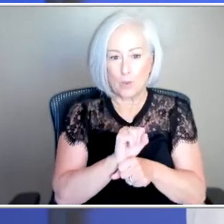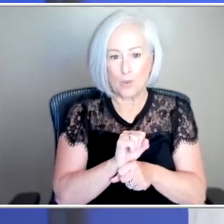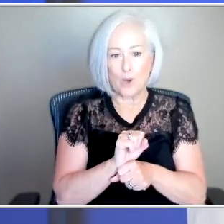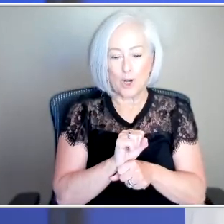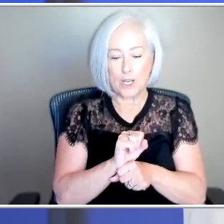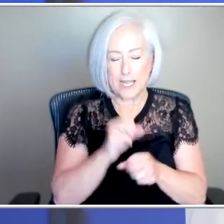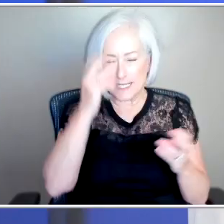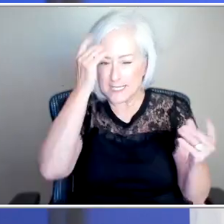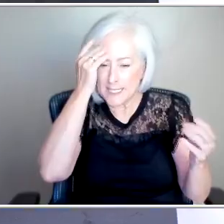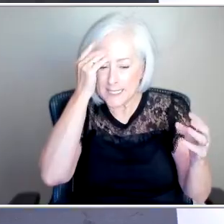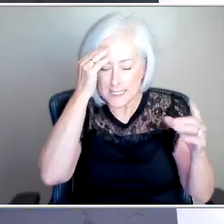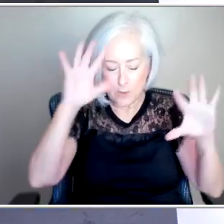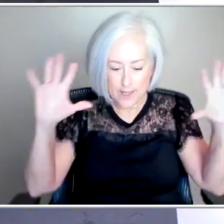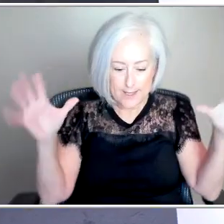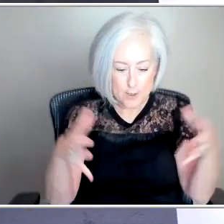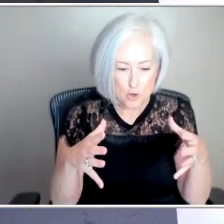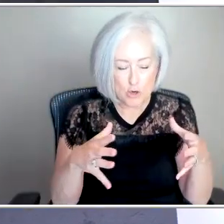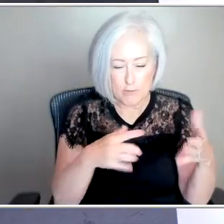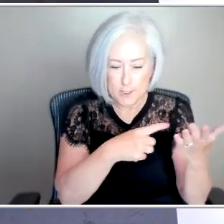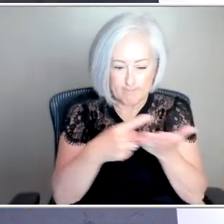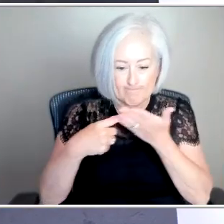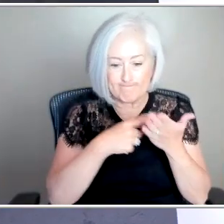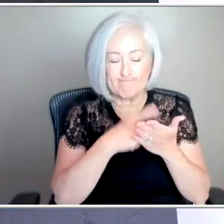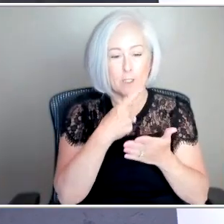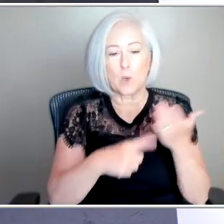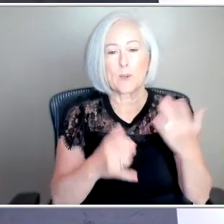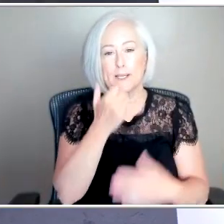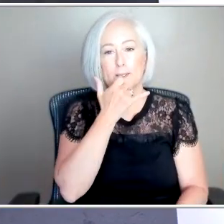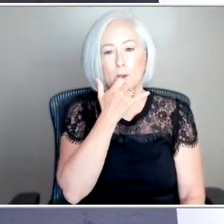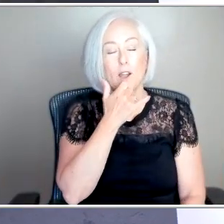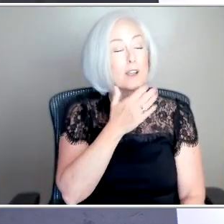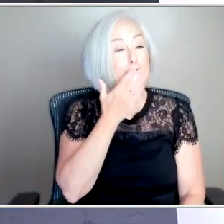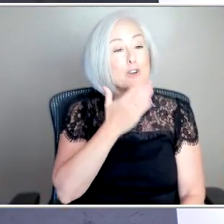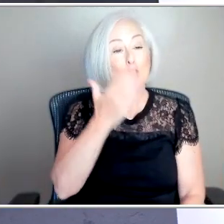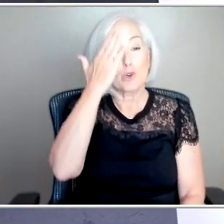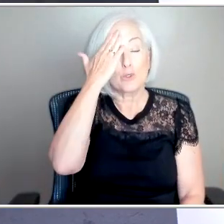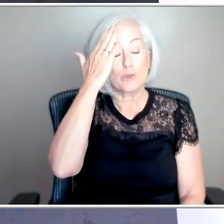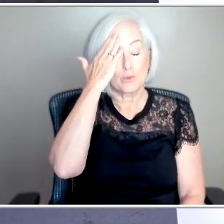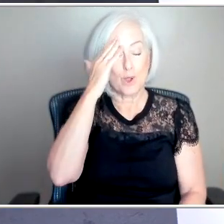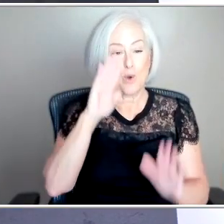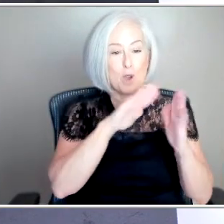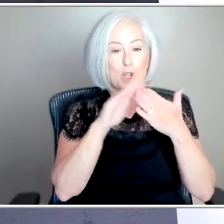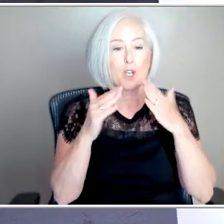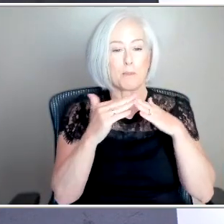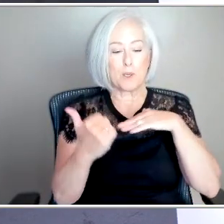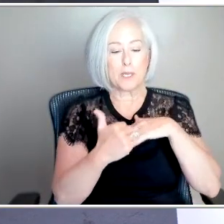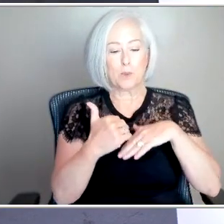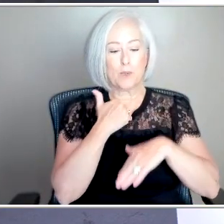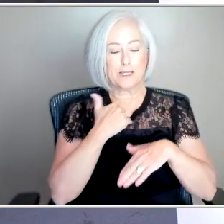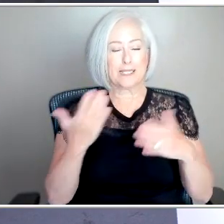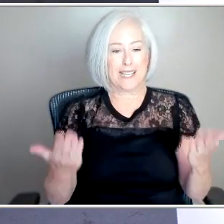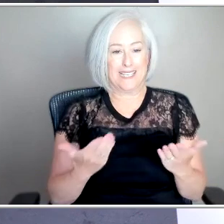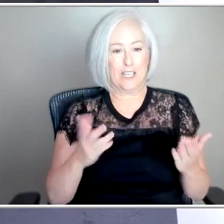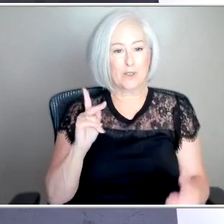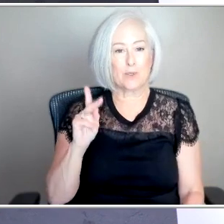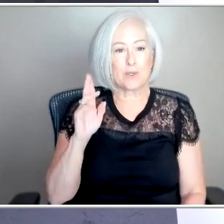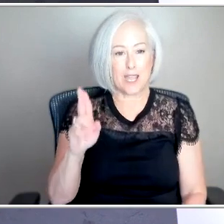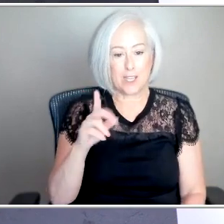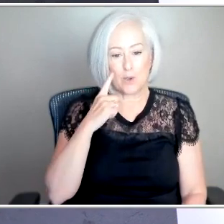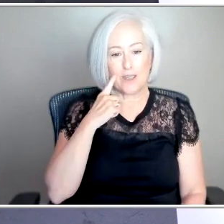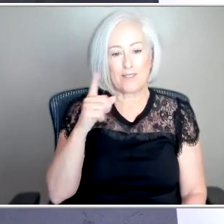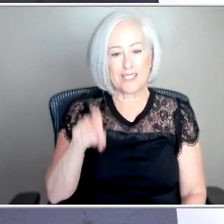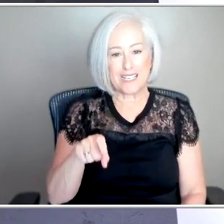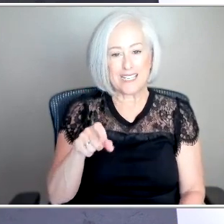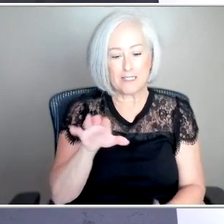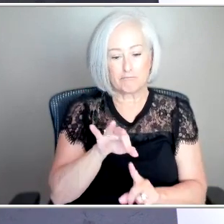like that. Yeah, it's good to know that out there in the community they know to send them here, a patient here, when they need that type of care. Jeremy wants to know, does